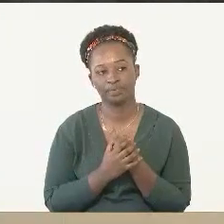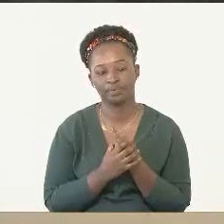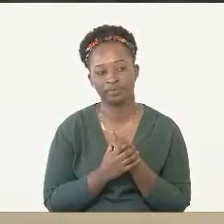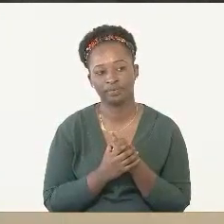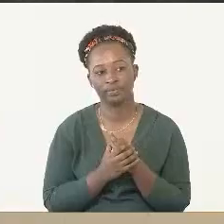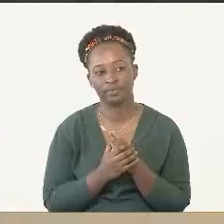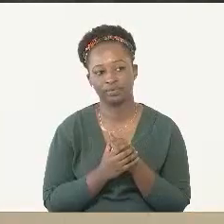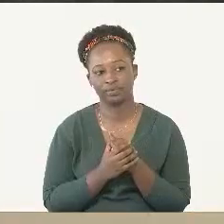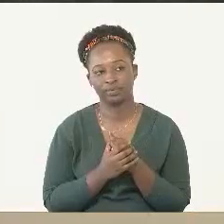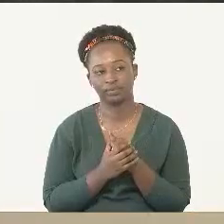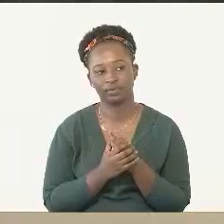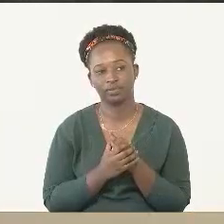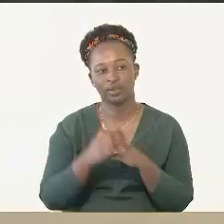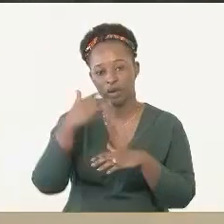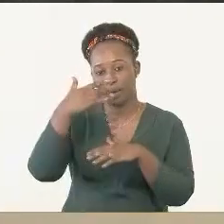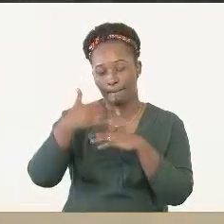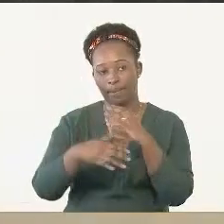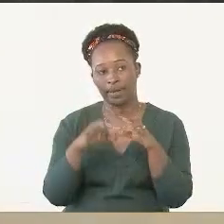We have blood group